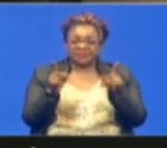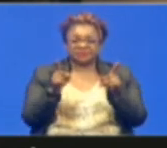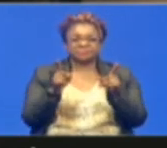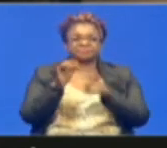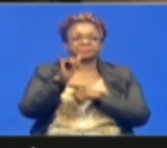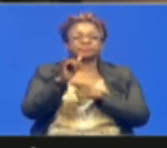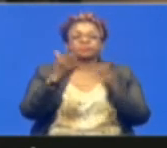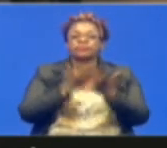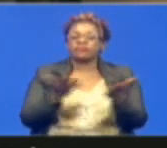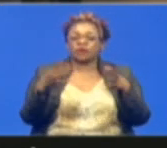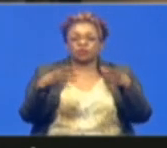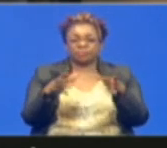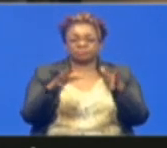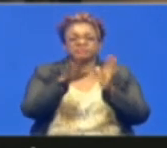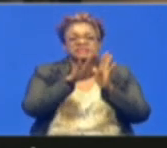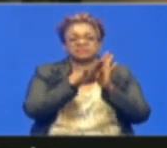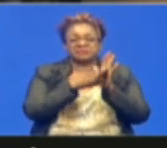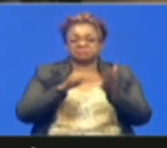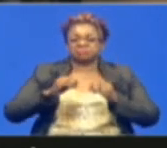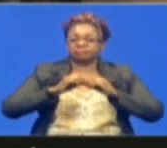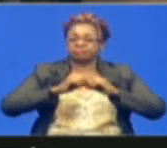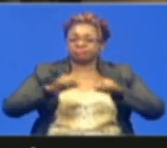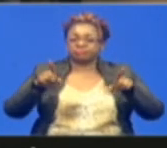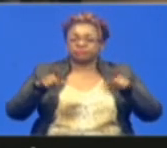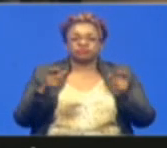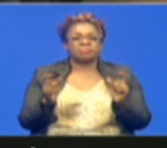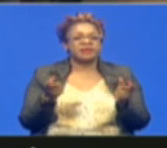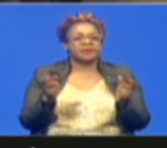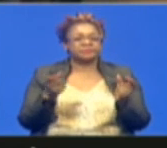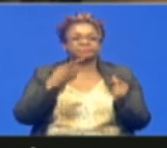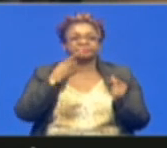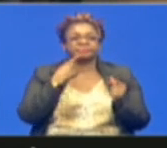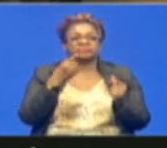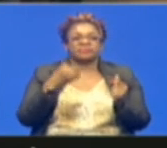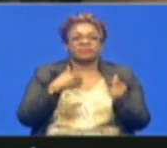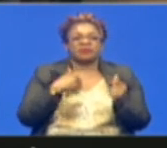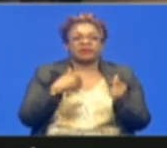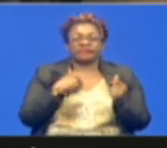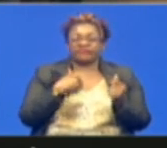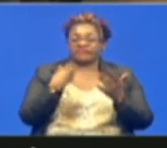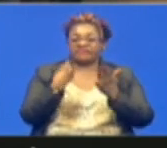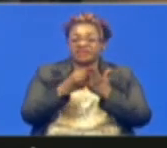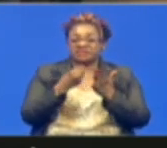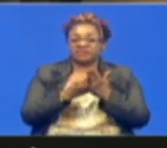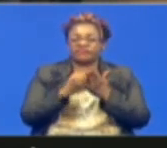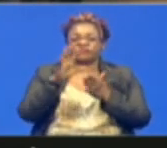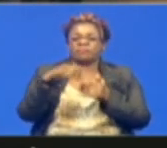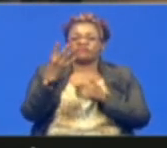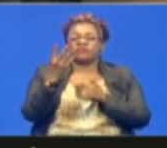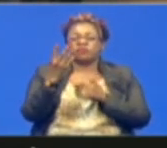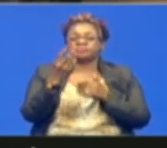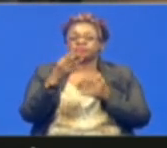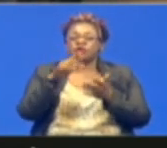property group, in a statement sent out to newsrooms, said it has secured funds from four local banks to complete some of the stalled